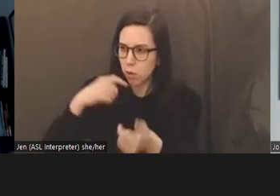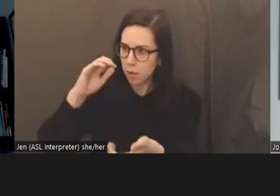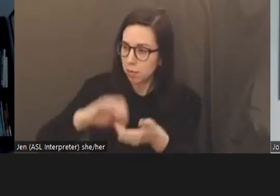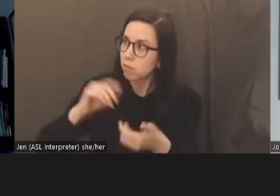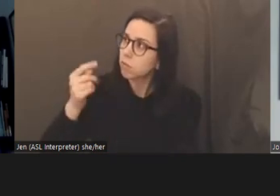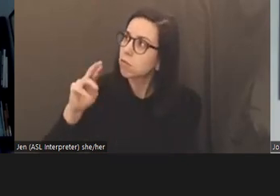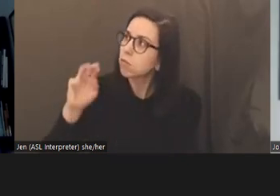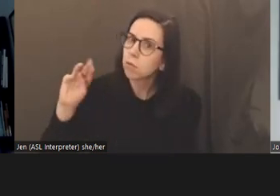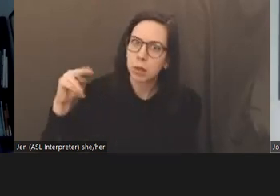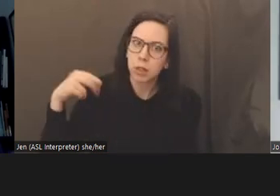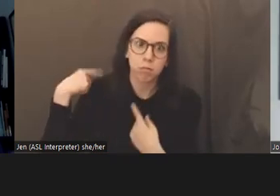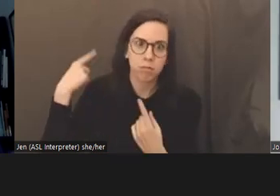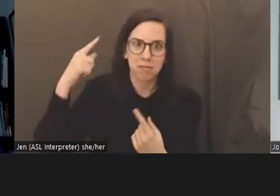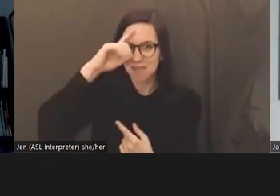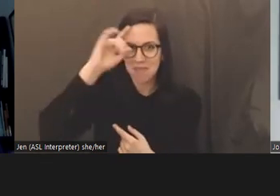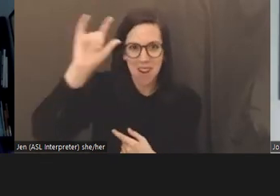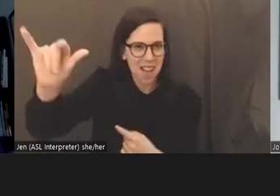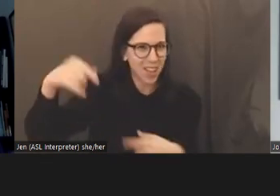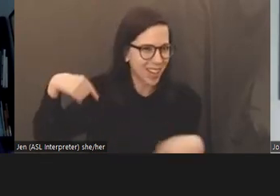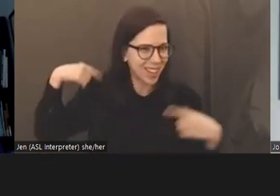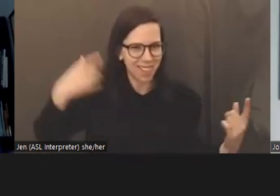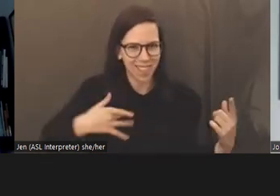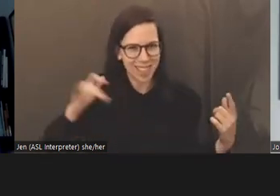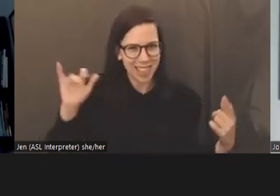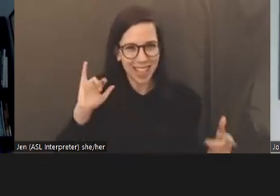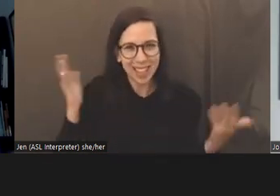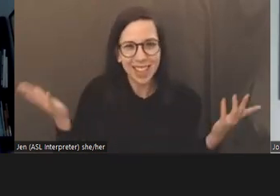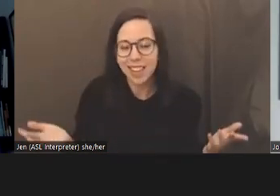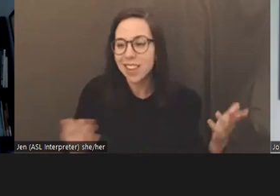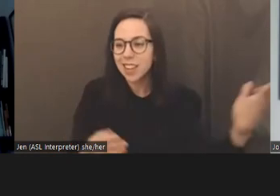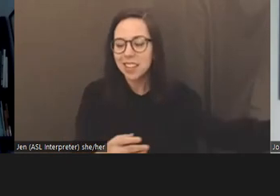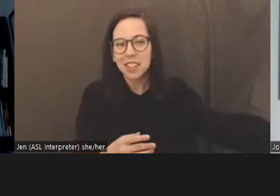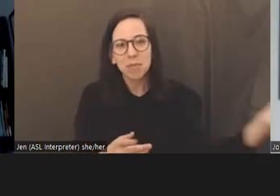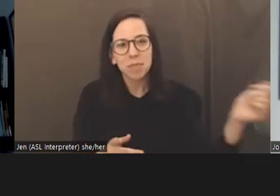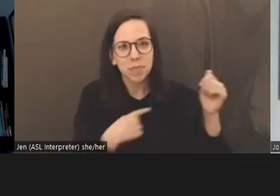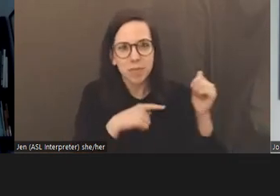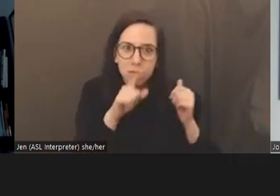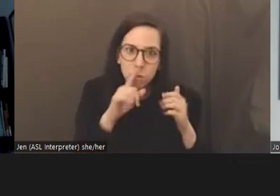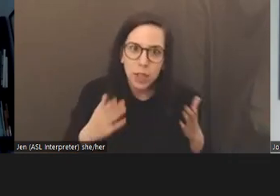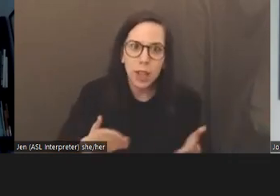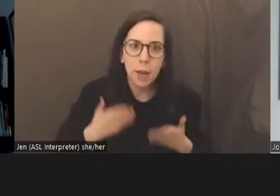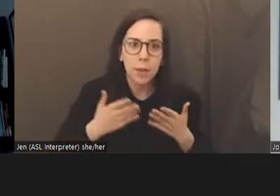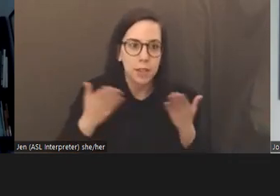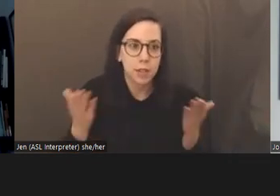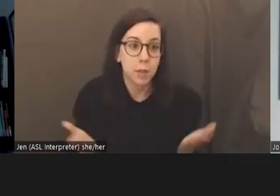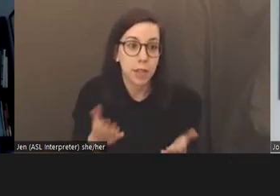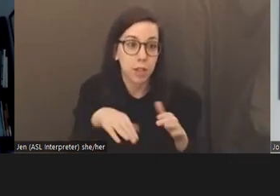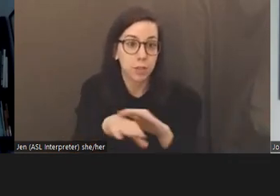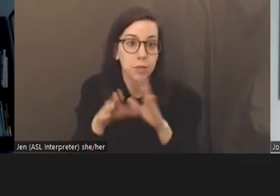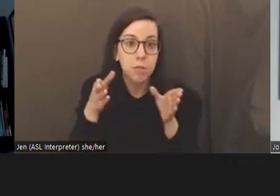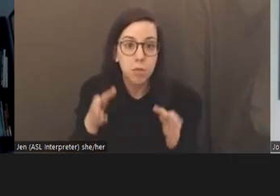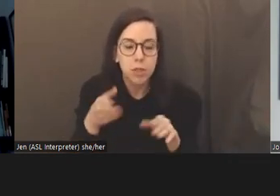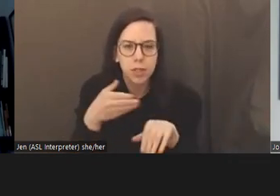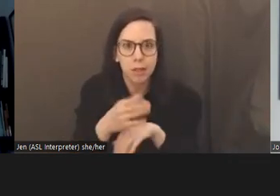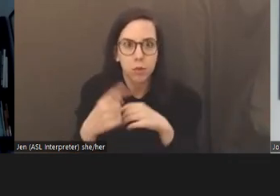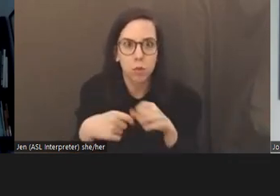since, well, forever and ever, it really feels like. And we're really happy to be back in person after